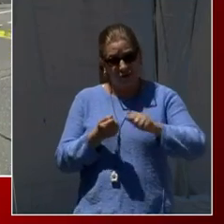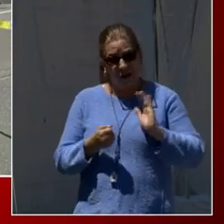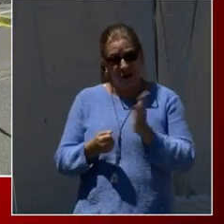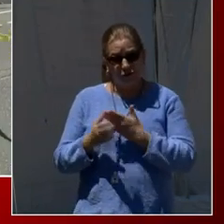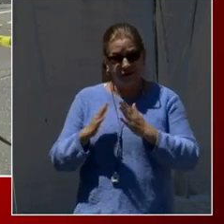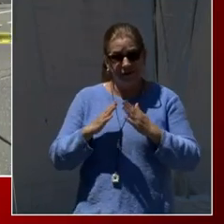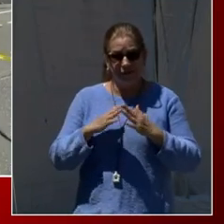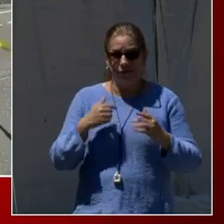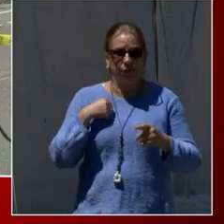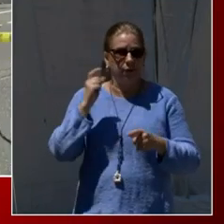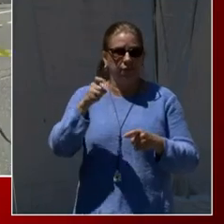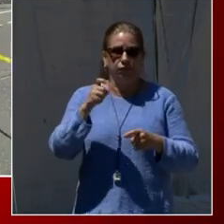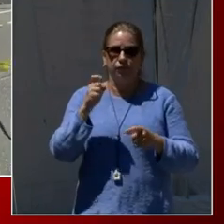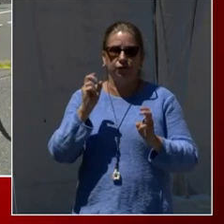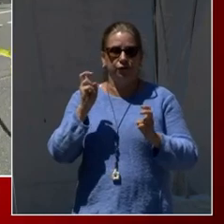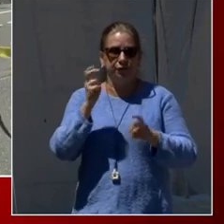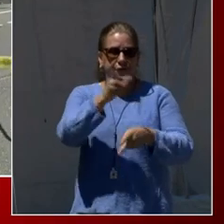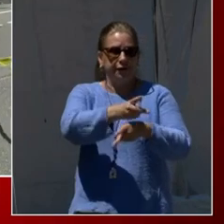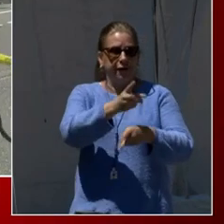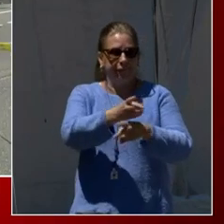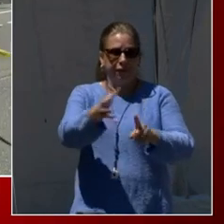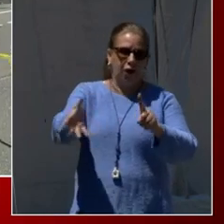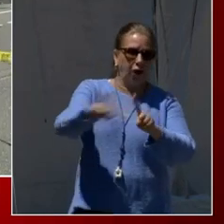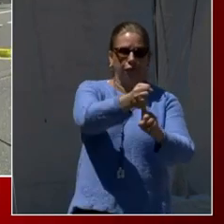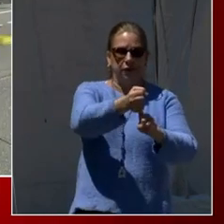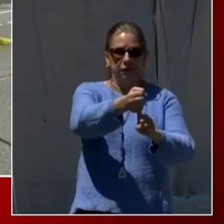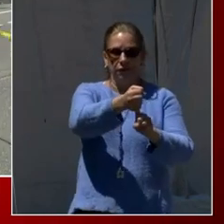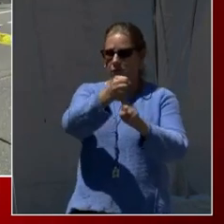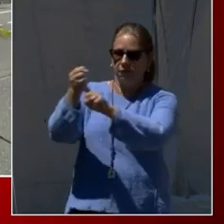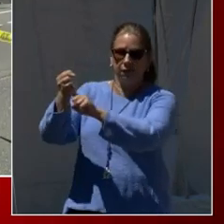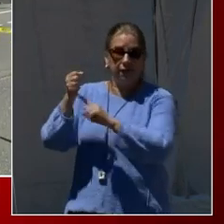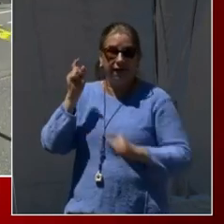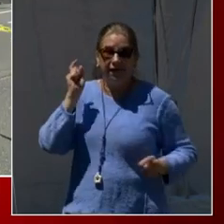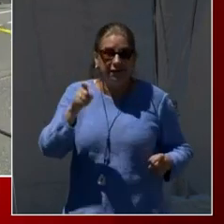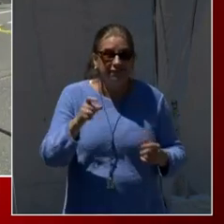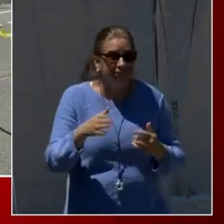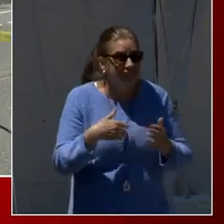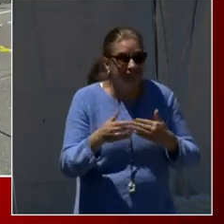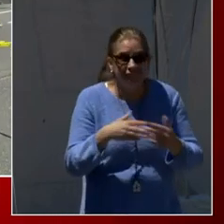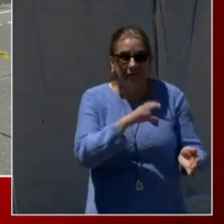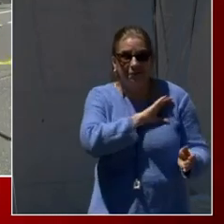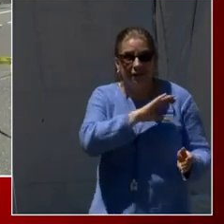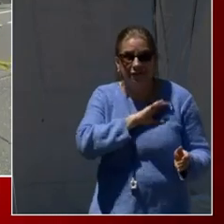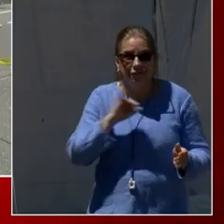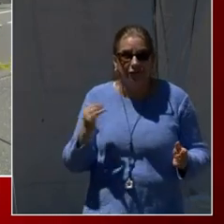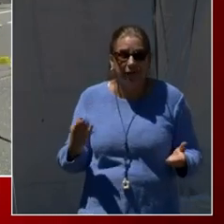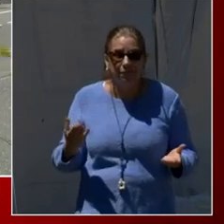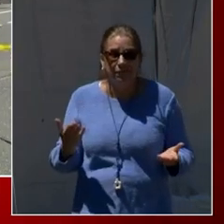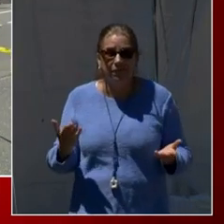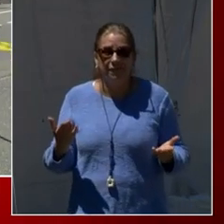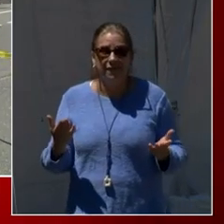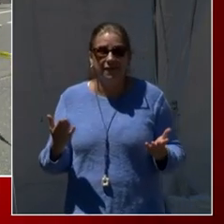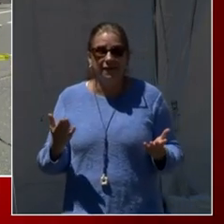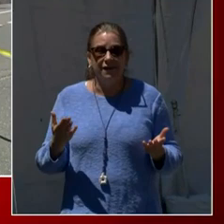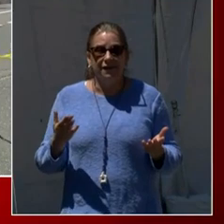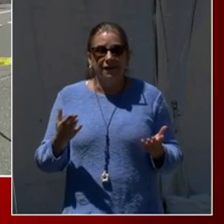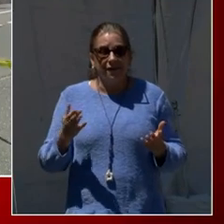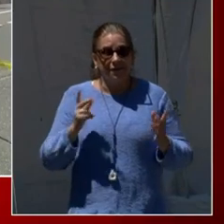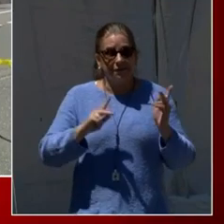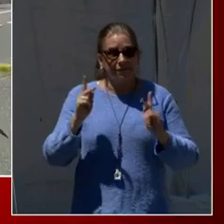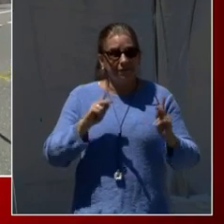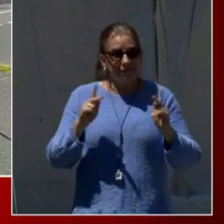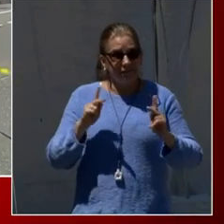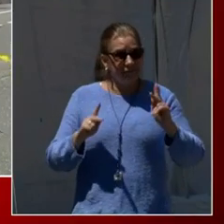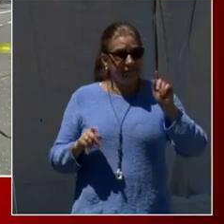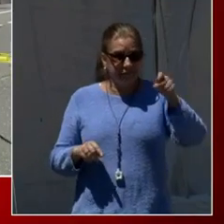balance. On the one side of me is very happy that people understand how we feel about this